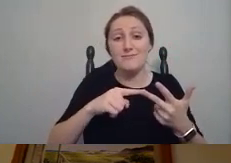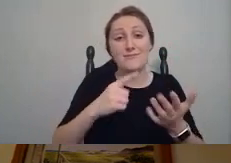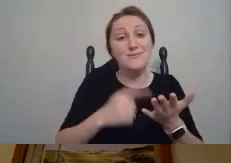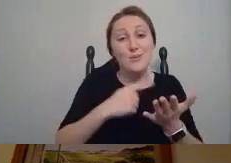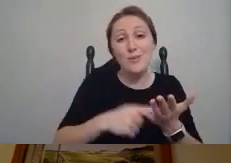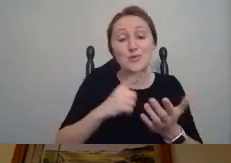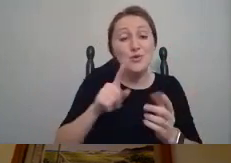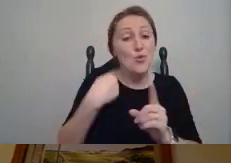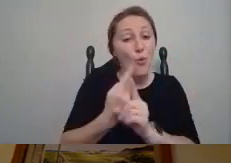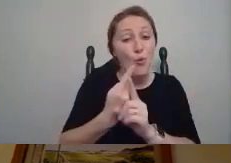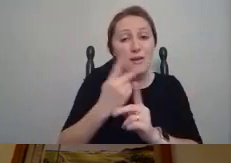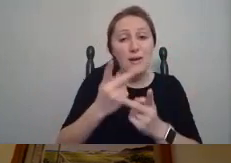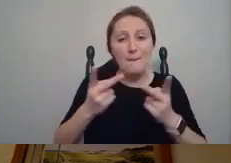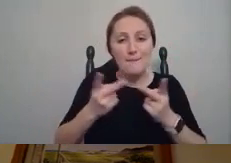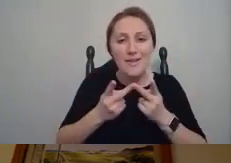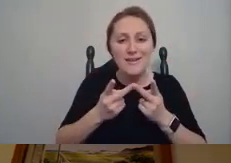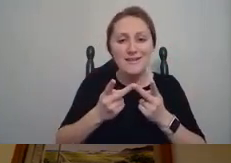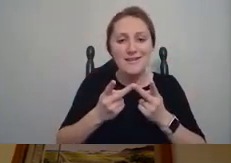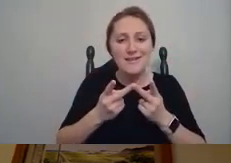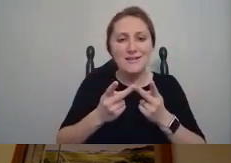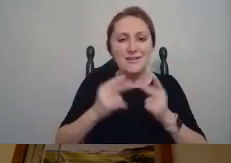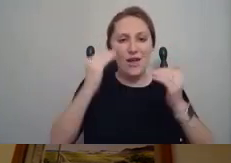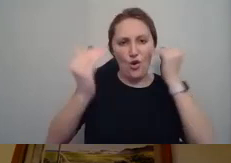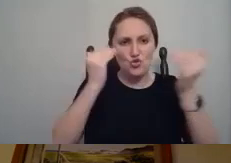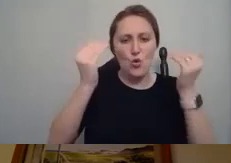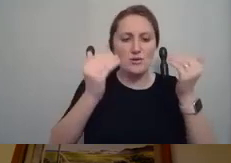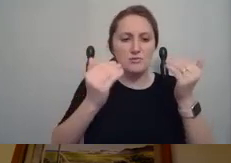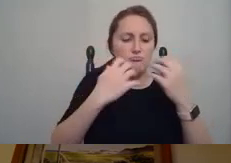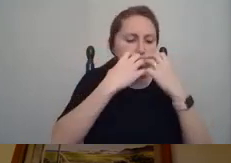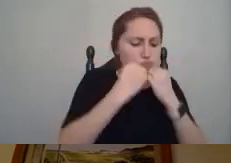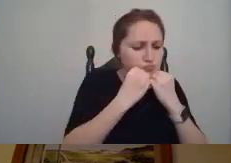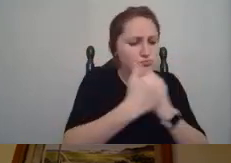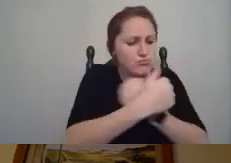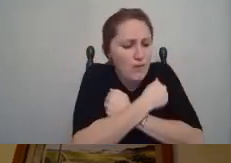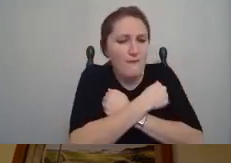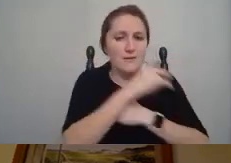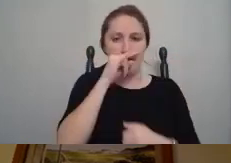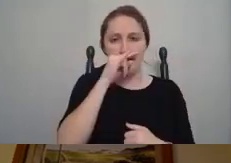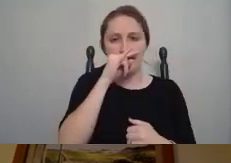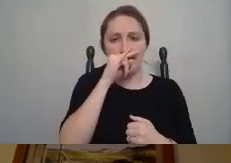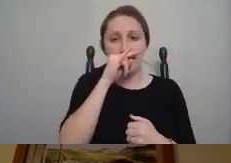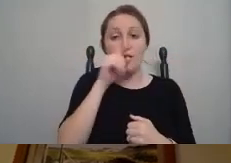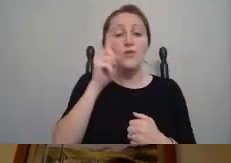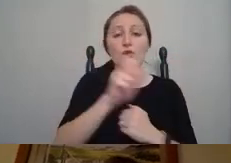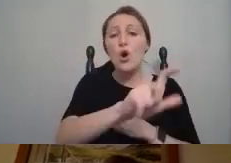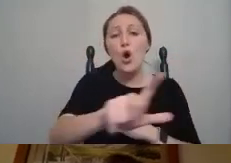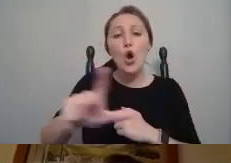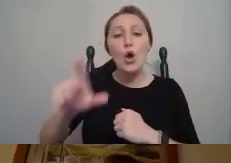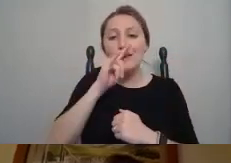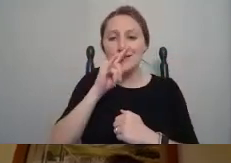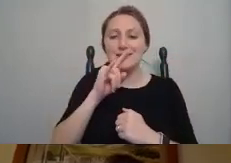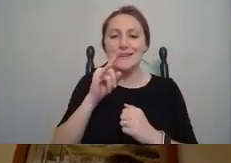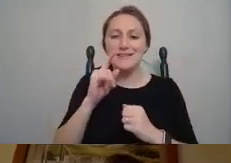where adults care and love them. And for everybody, it's a place for kids to go